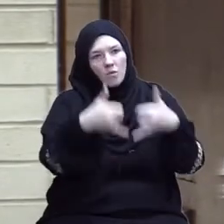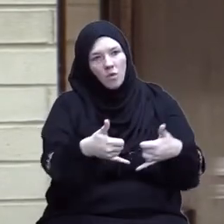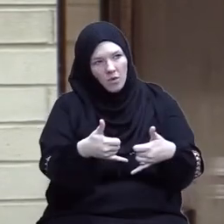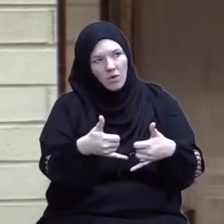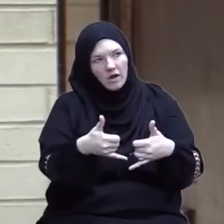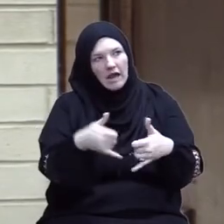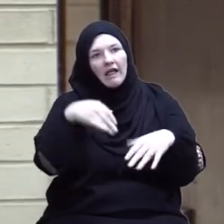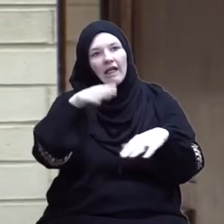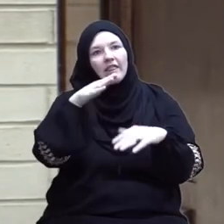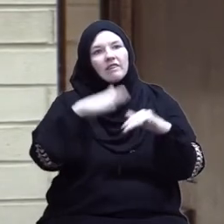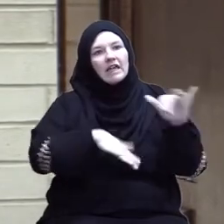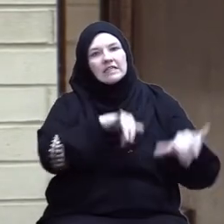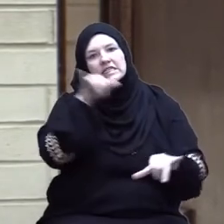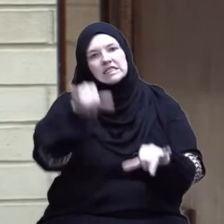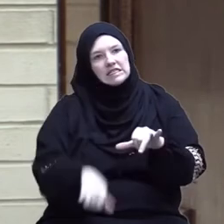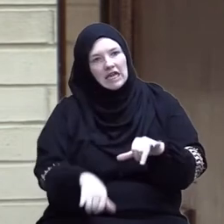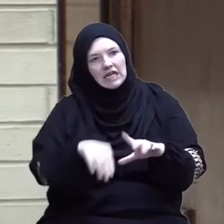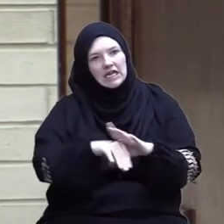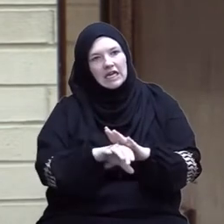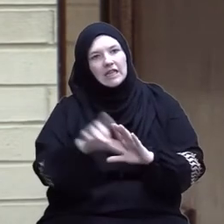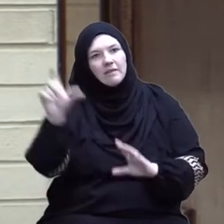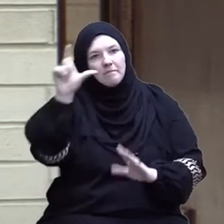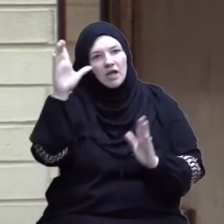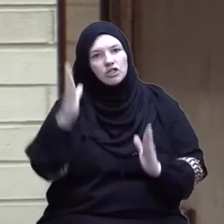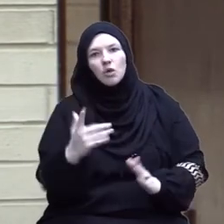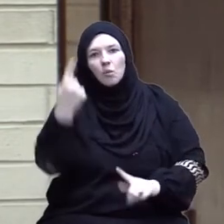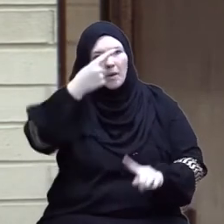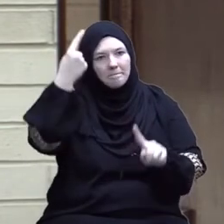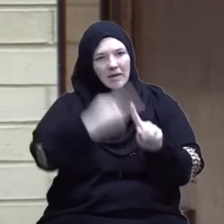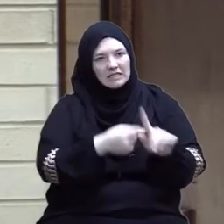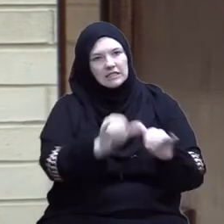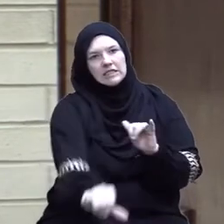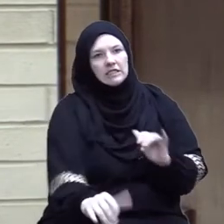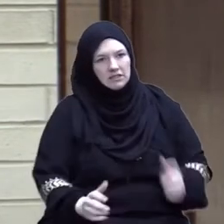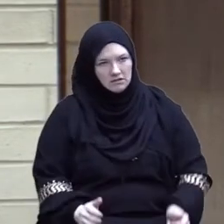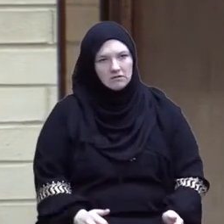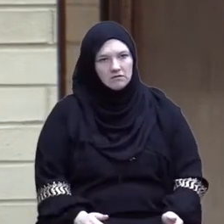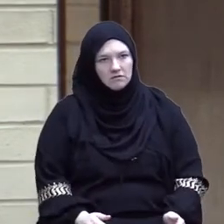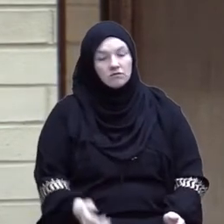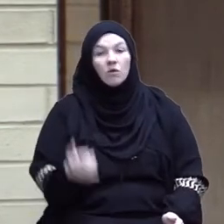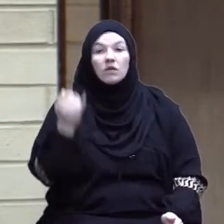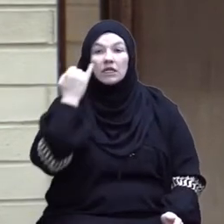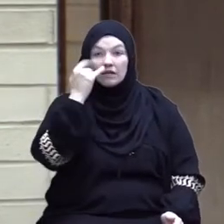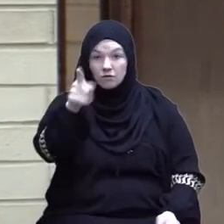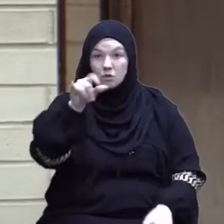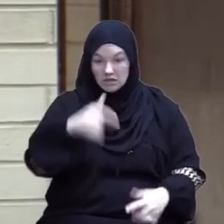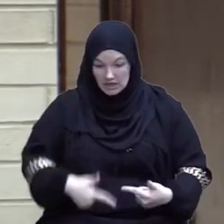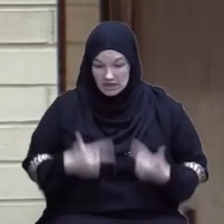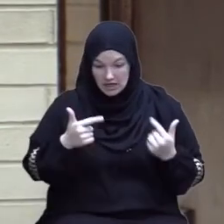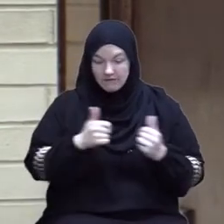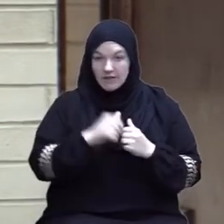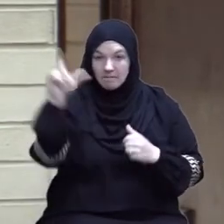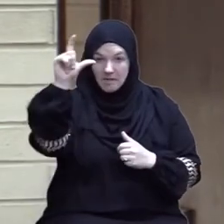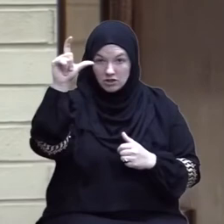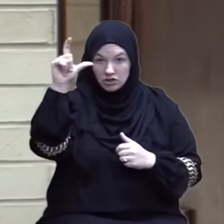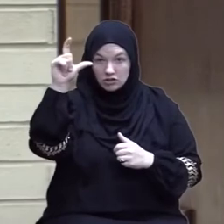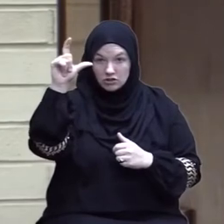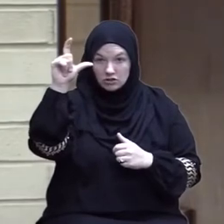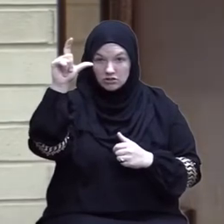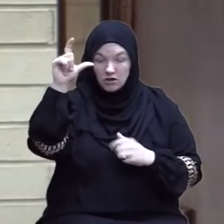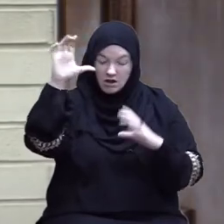in my masjid for a whole month of seclusion, i'tikaf, in which I pray the whole